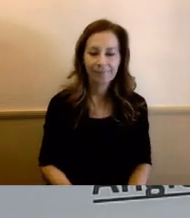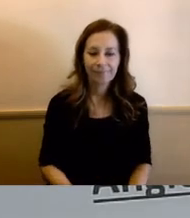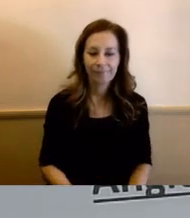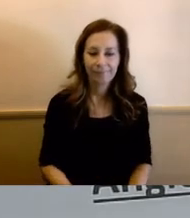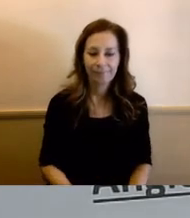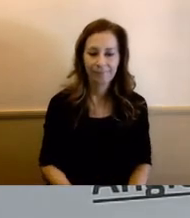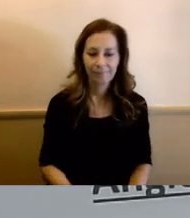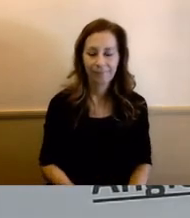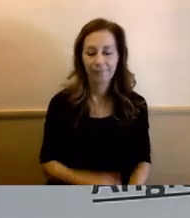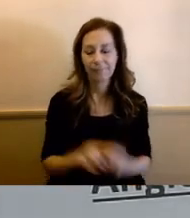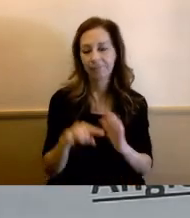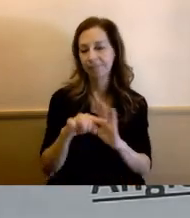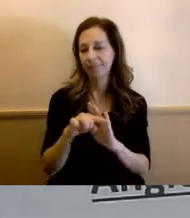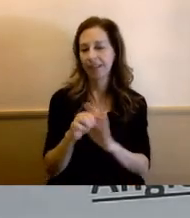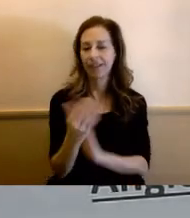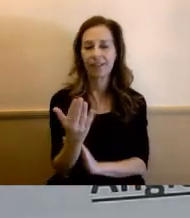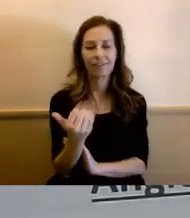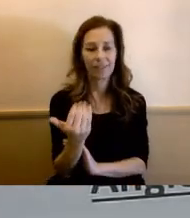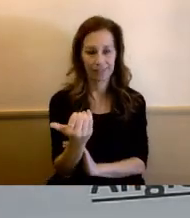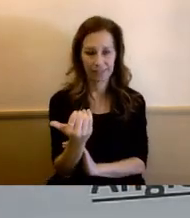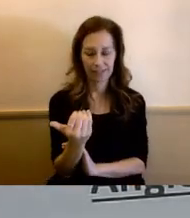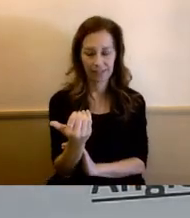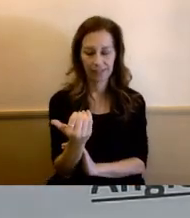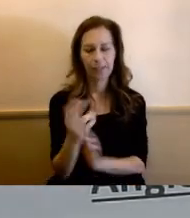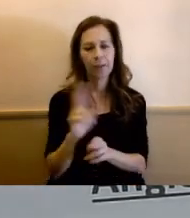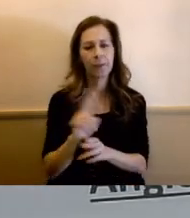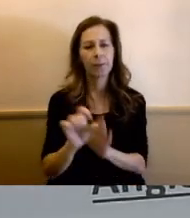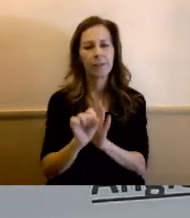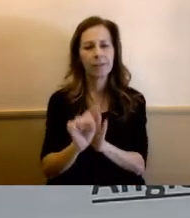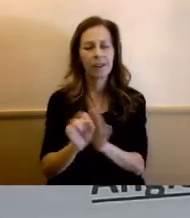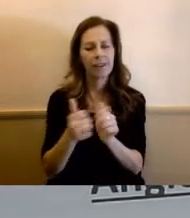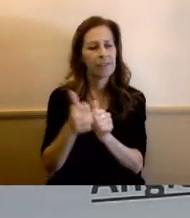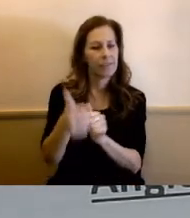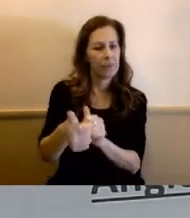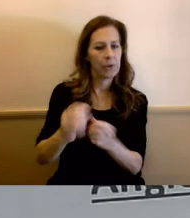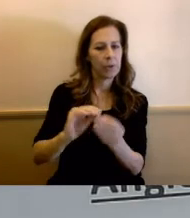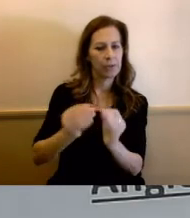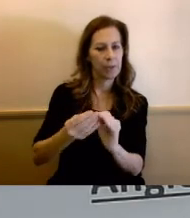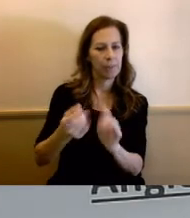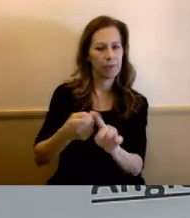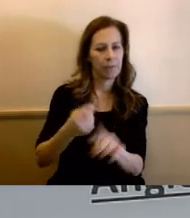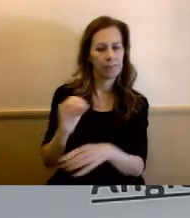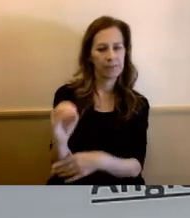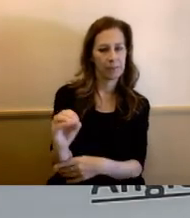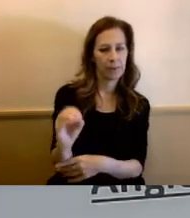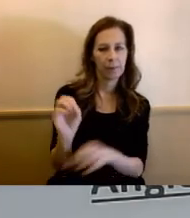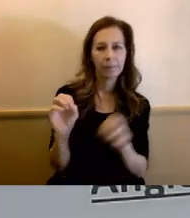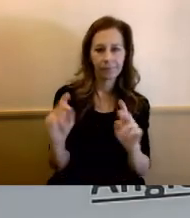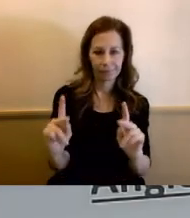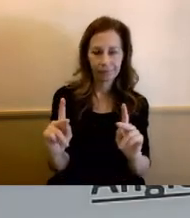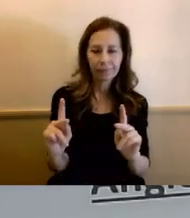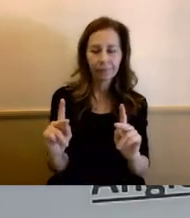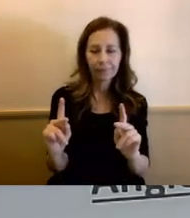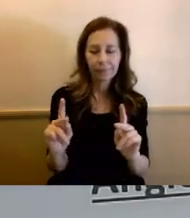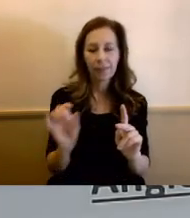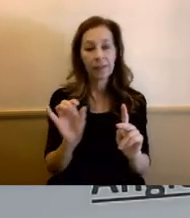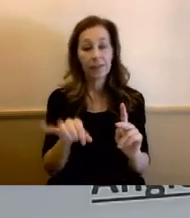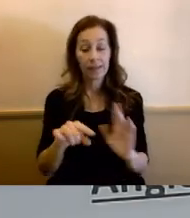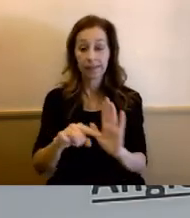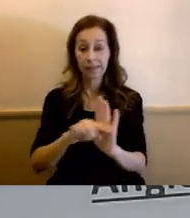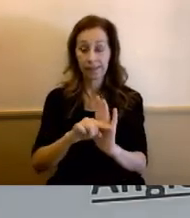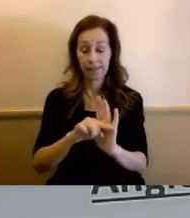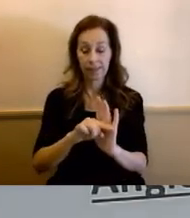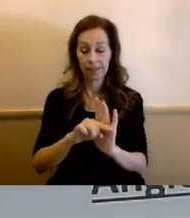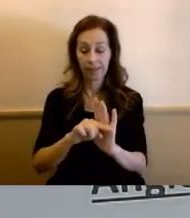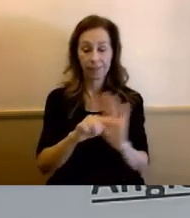negative 15, take the sign of the further number away from 0, alright, and here's a negative, so here's a negative. Whatever I do to